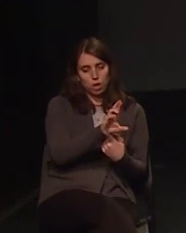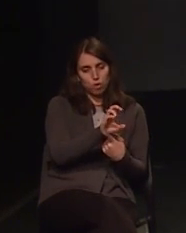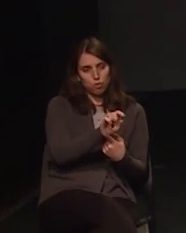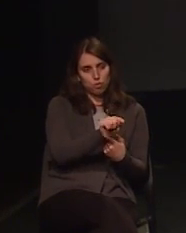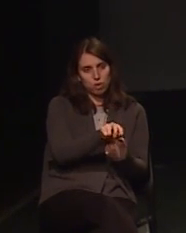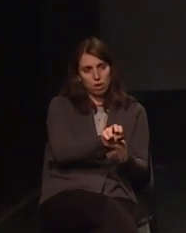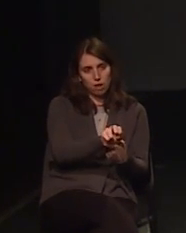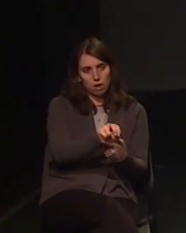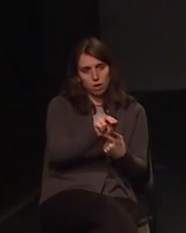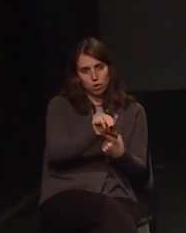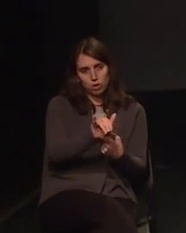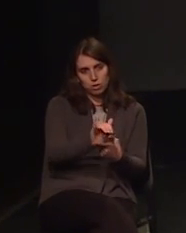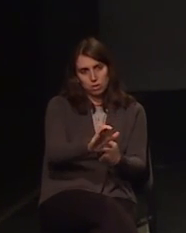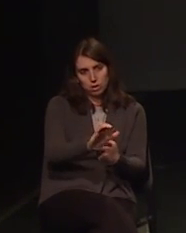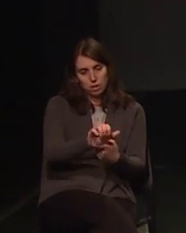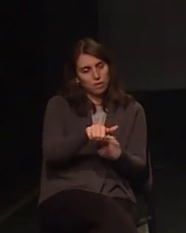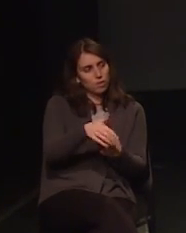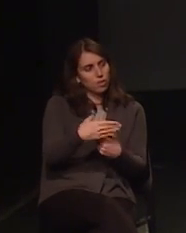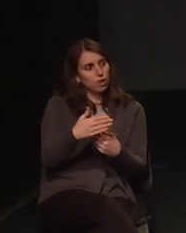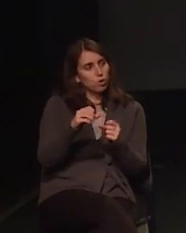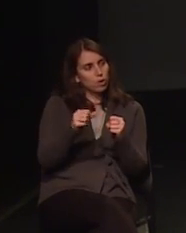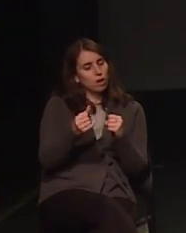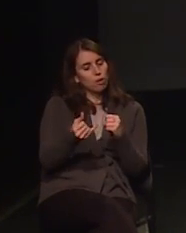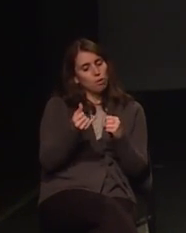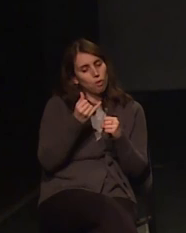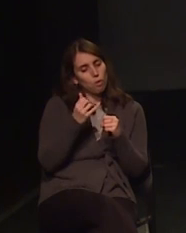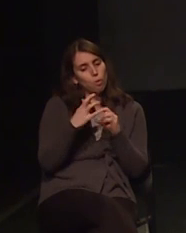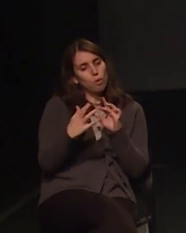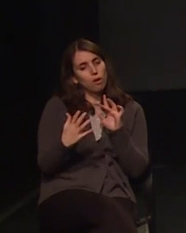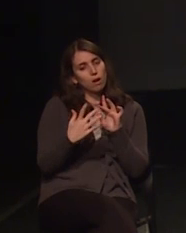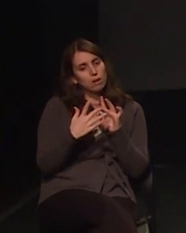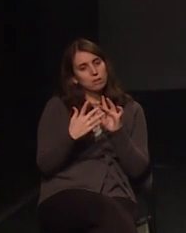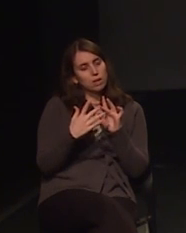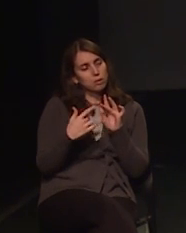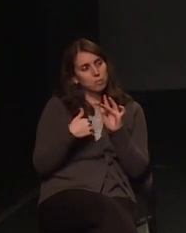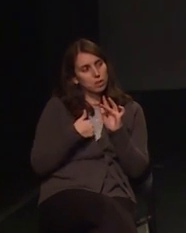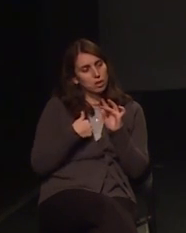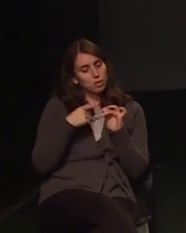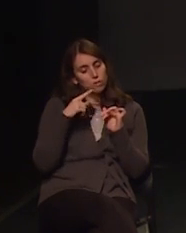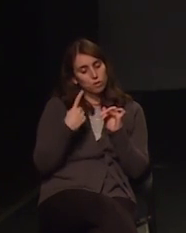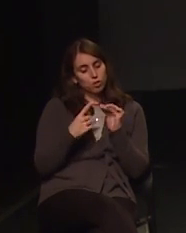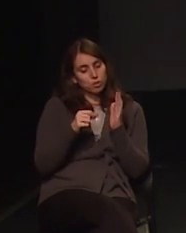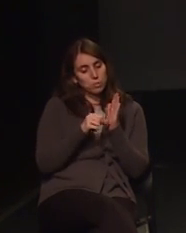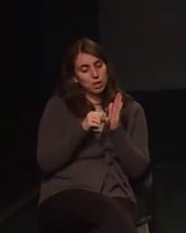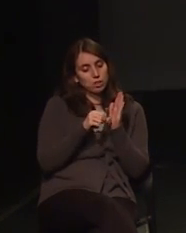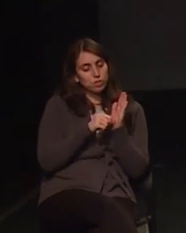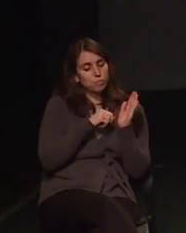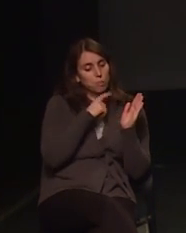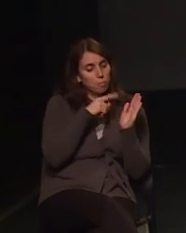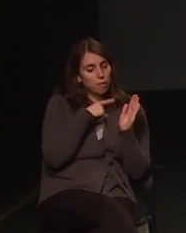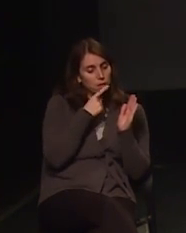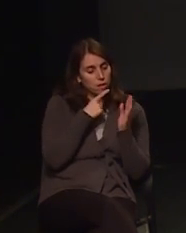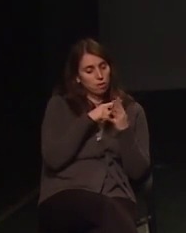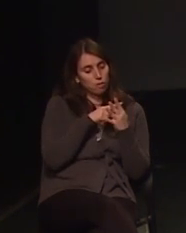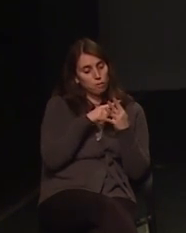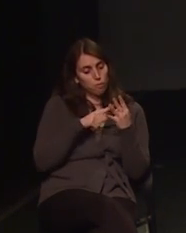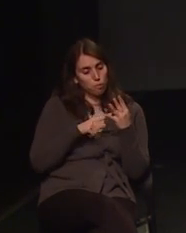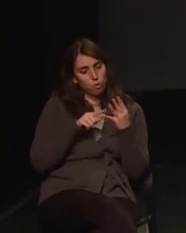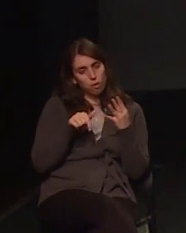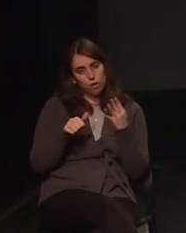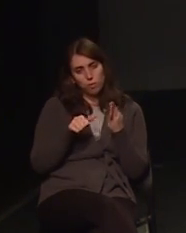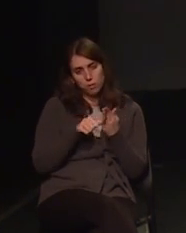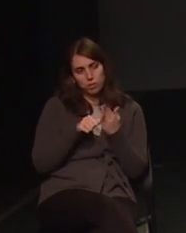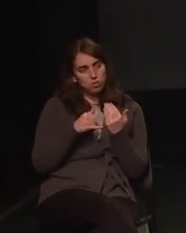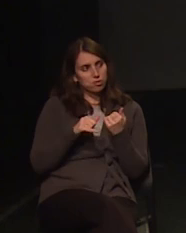The other way is you can contact me, because the first page is now public. The four other pages are still being written by a whole